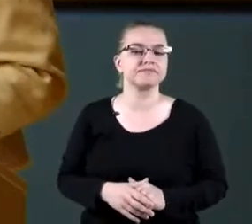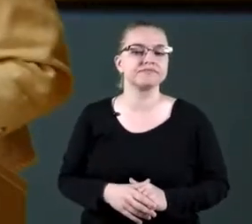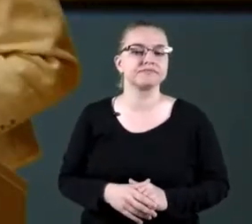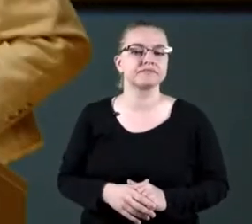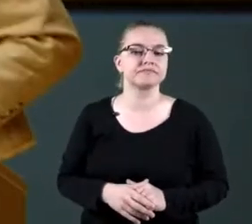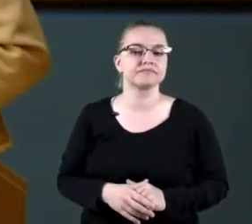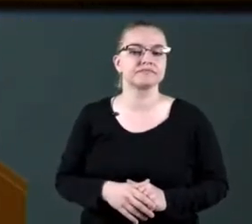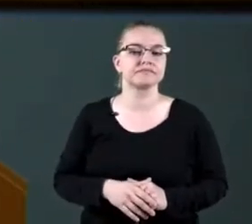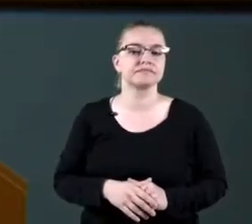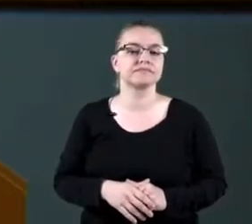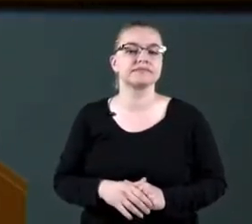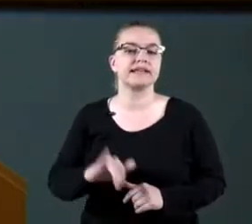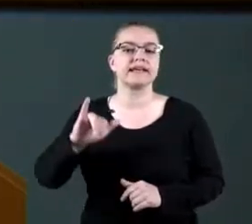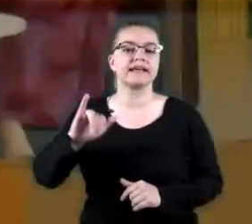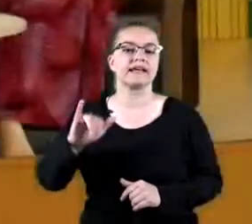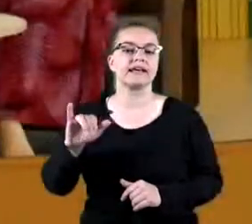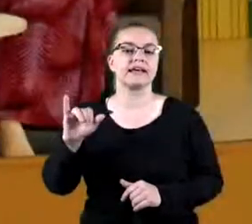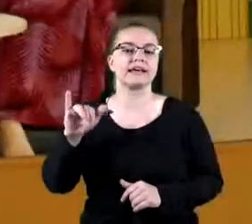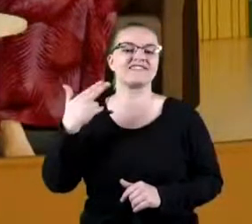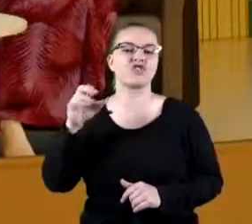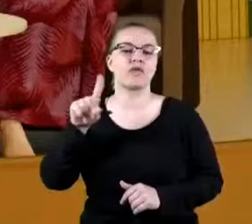Indonesia.